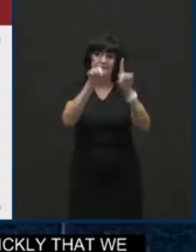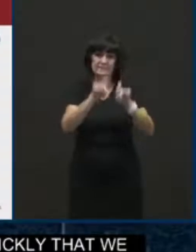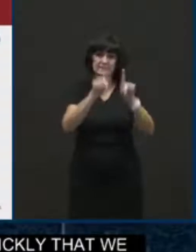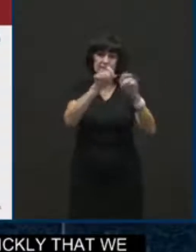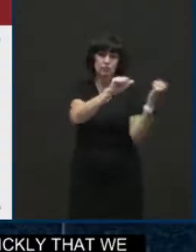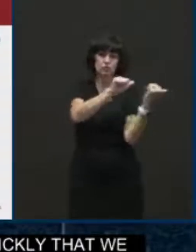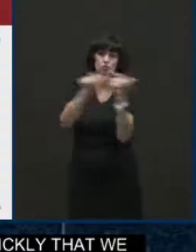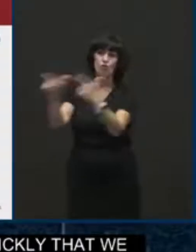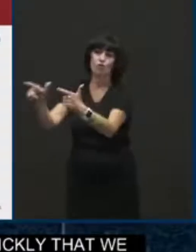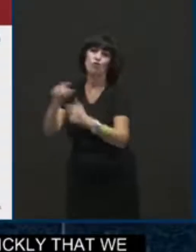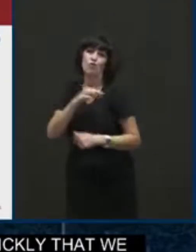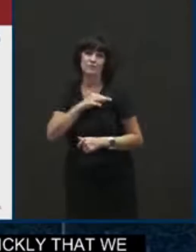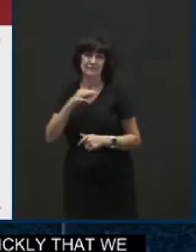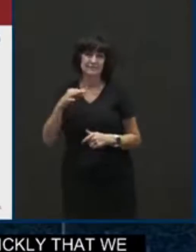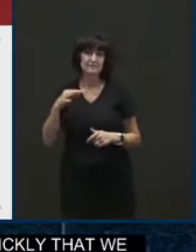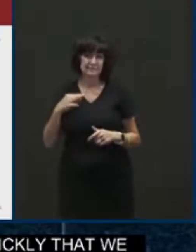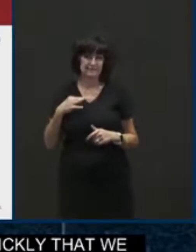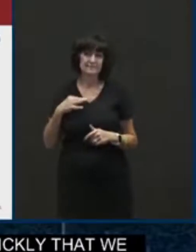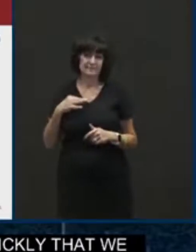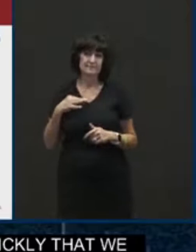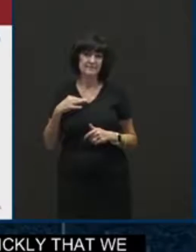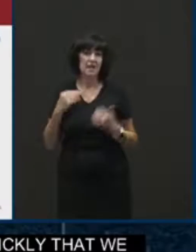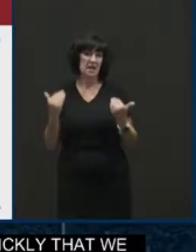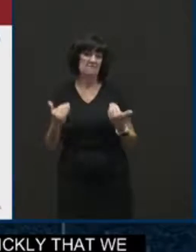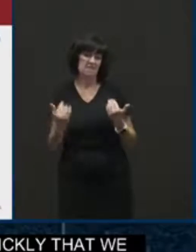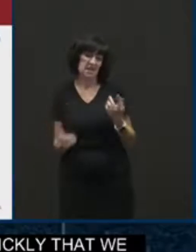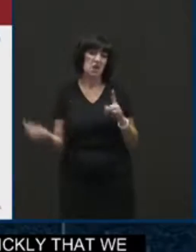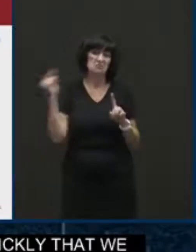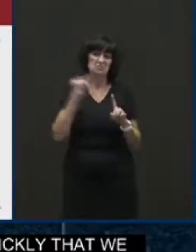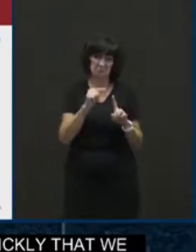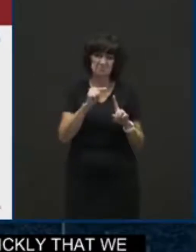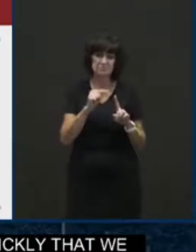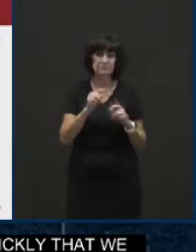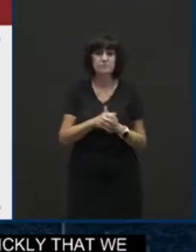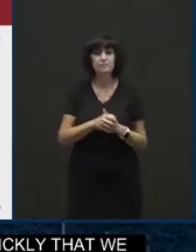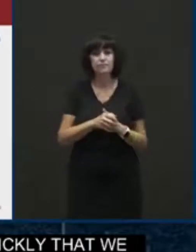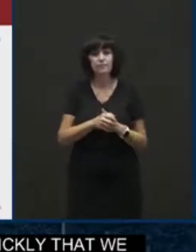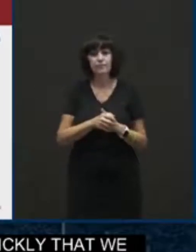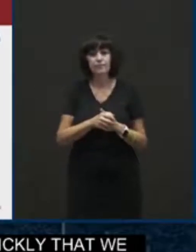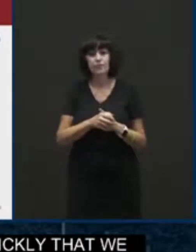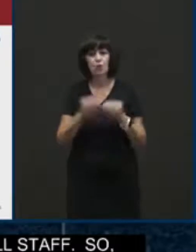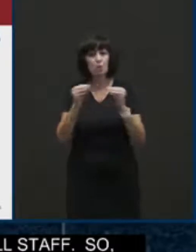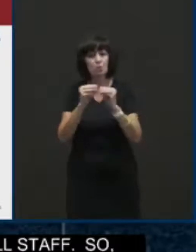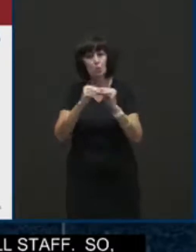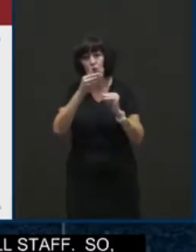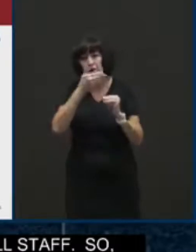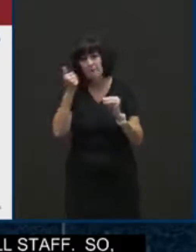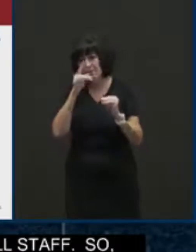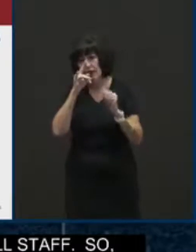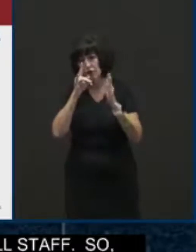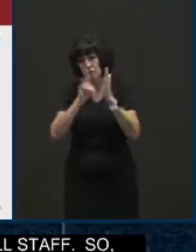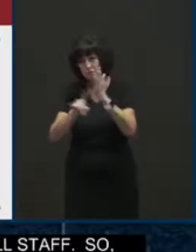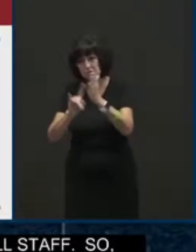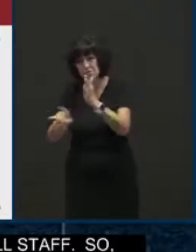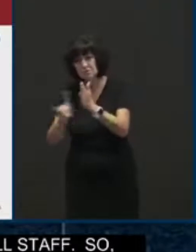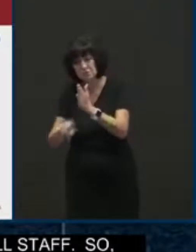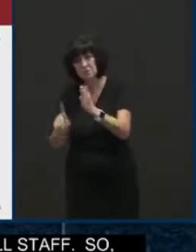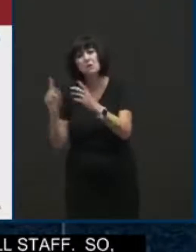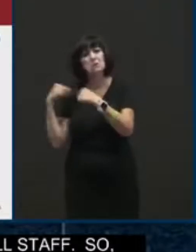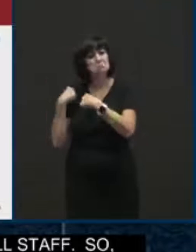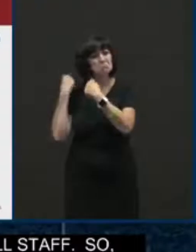that has taken place. Additionally, we've had all along regular calls with long-term